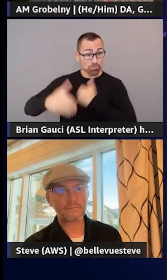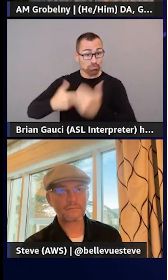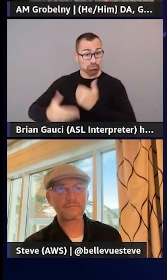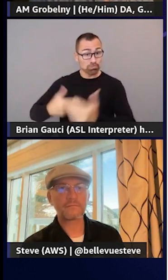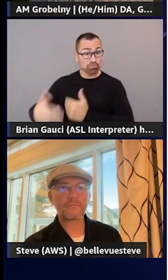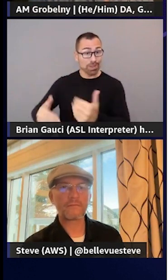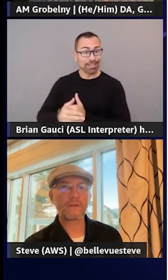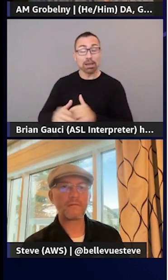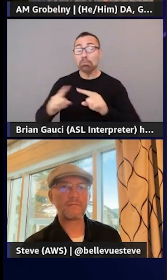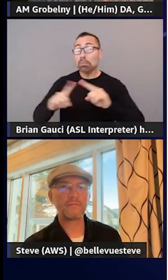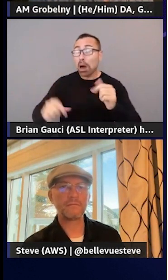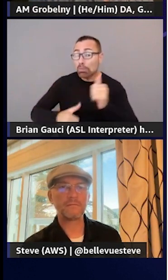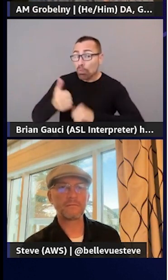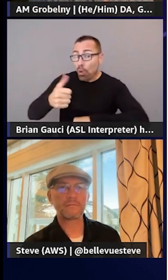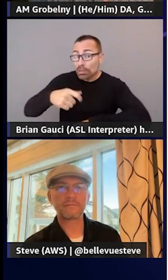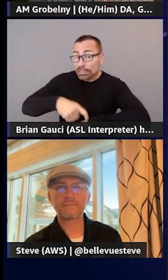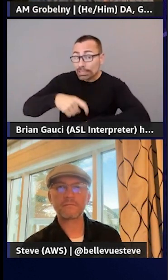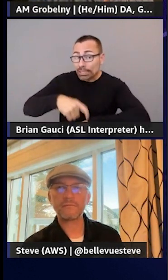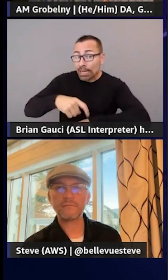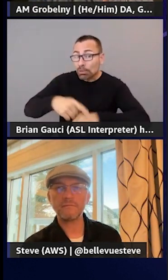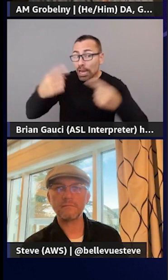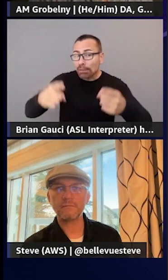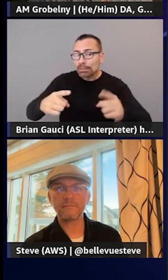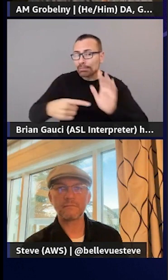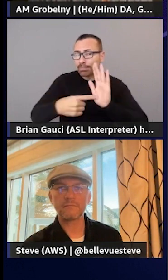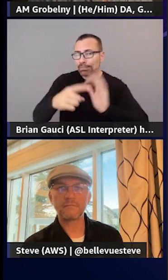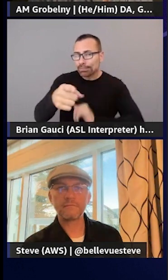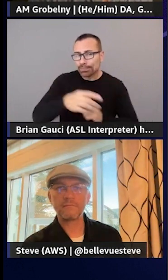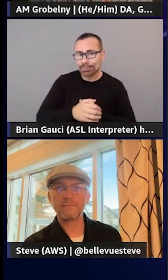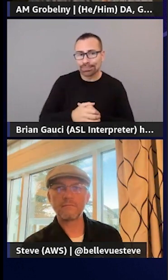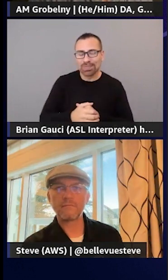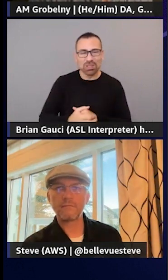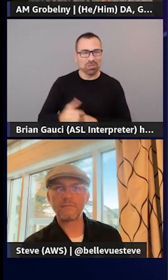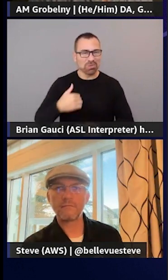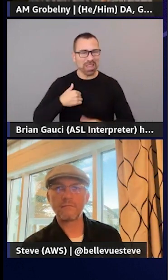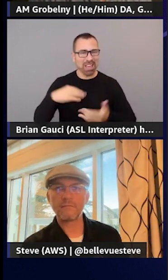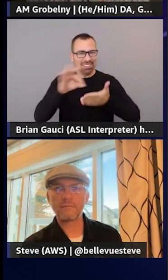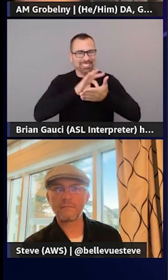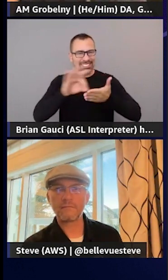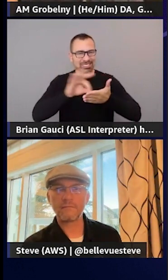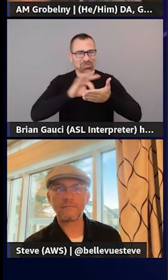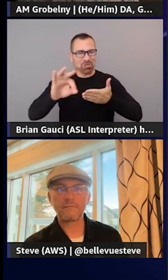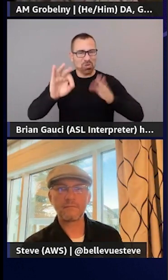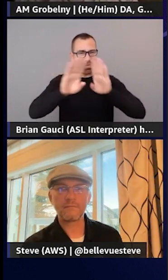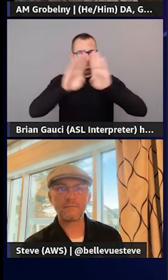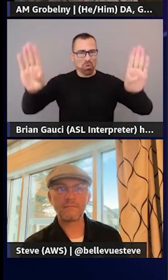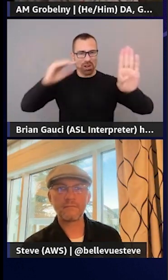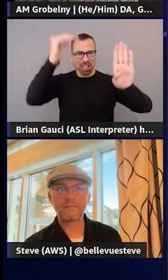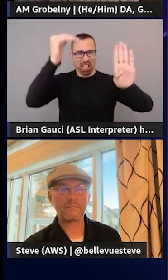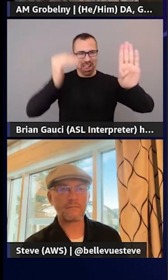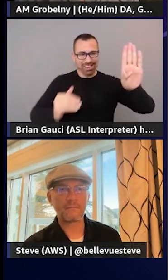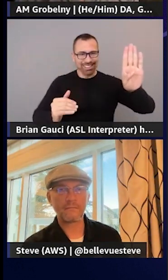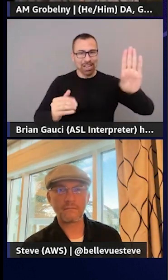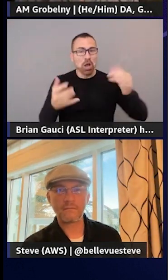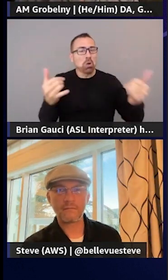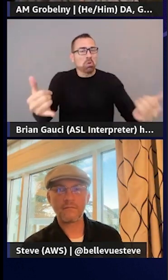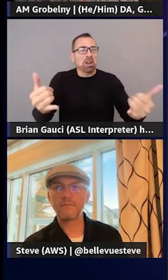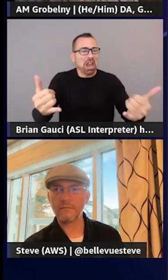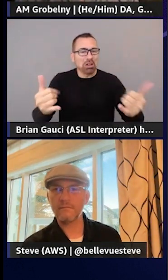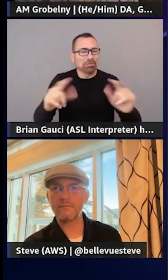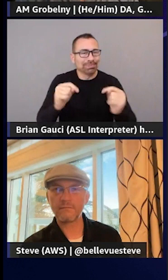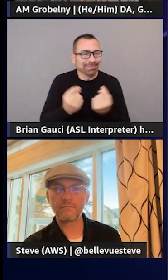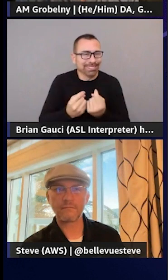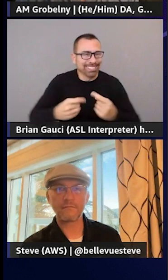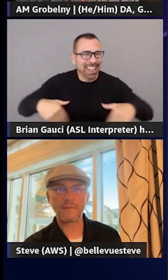quick, usually what we've got is a scoreboard, and there are no other teams playing right now because it's just you and